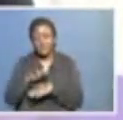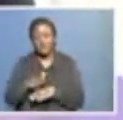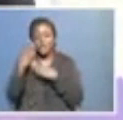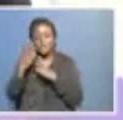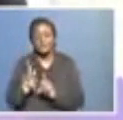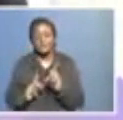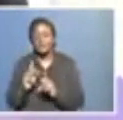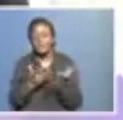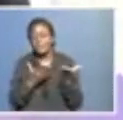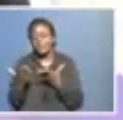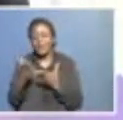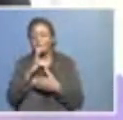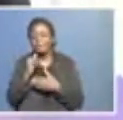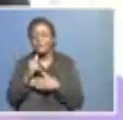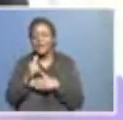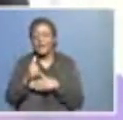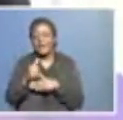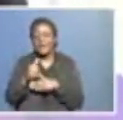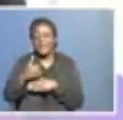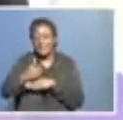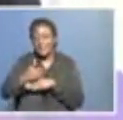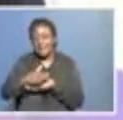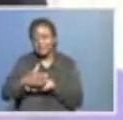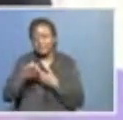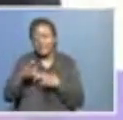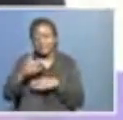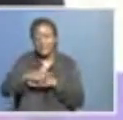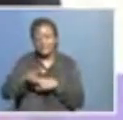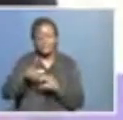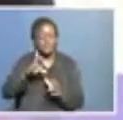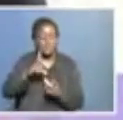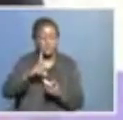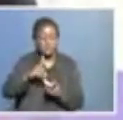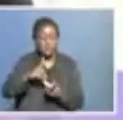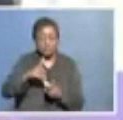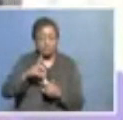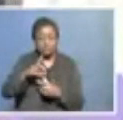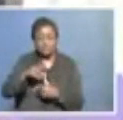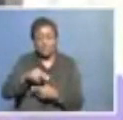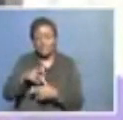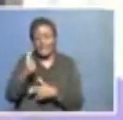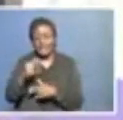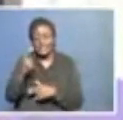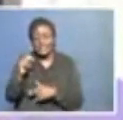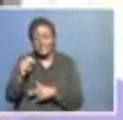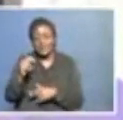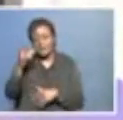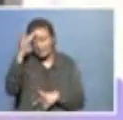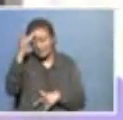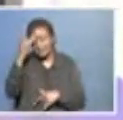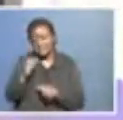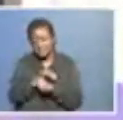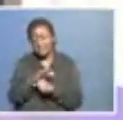on by the aftermath of Dorian and the wreaked by the handling of the virus and pandemic. And I think we are